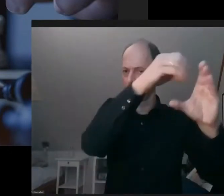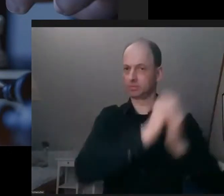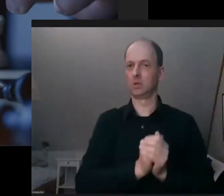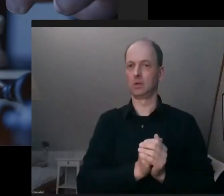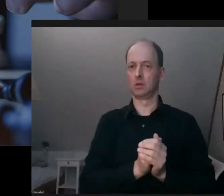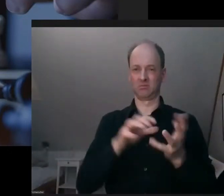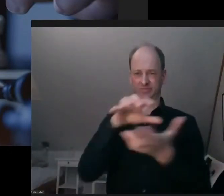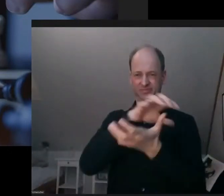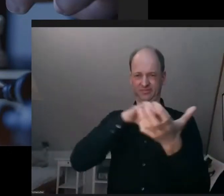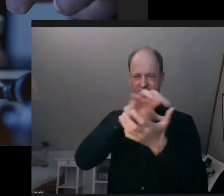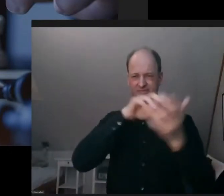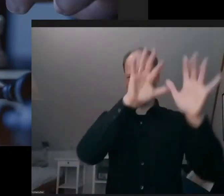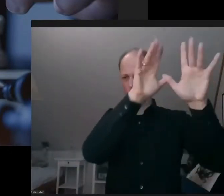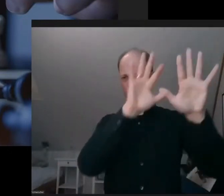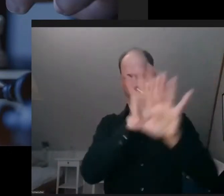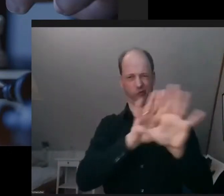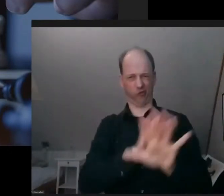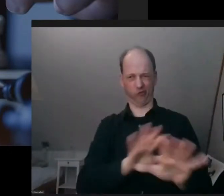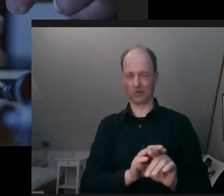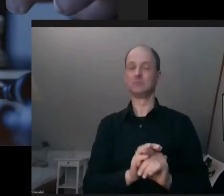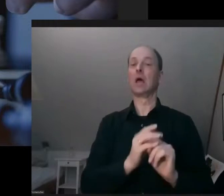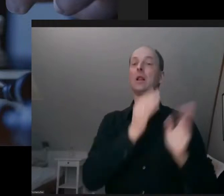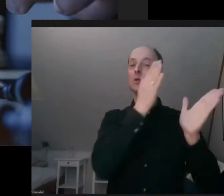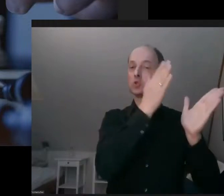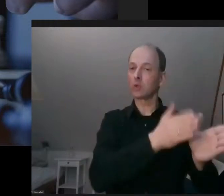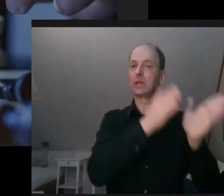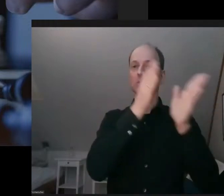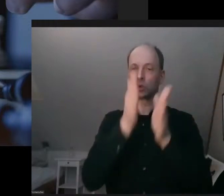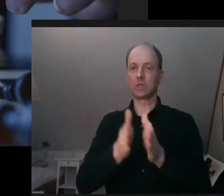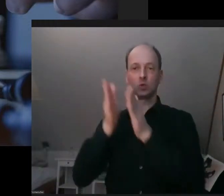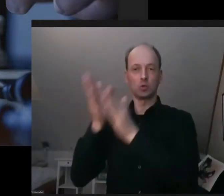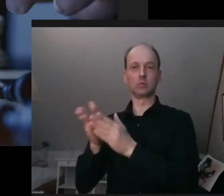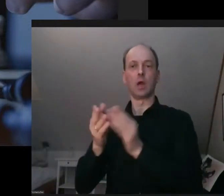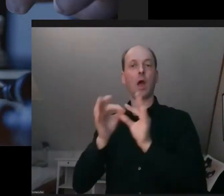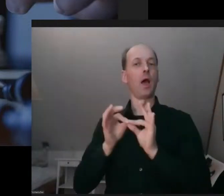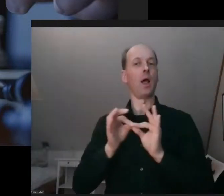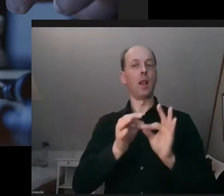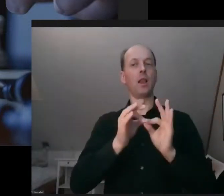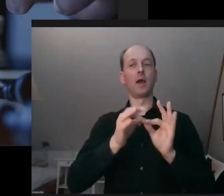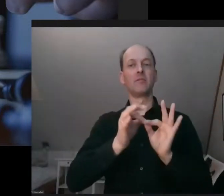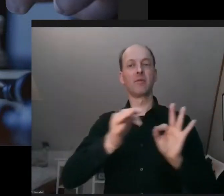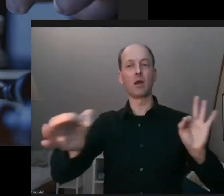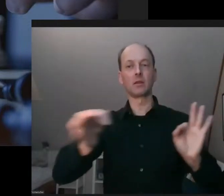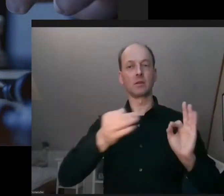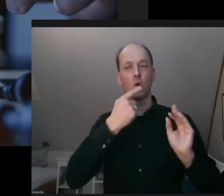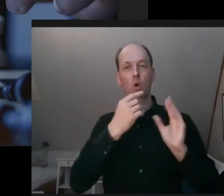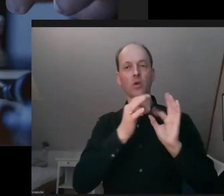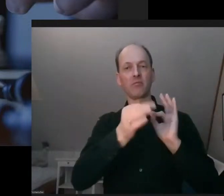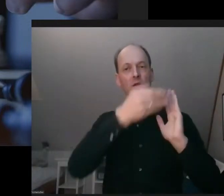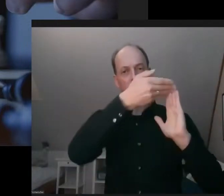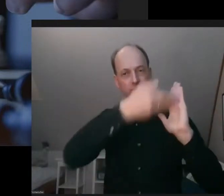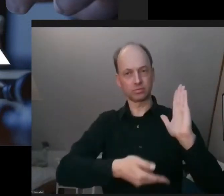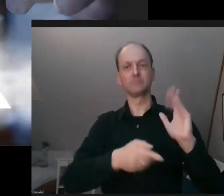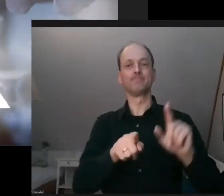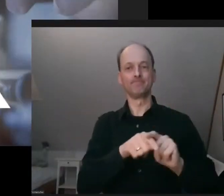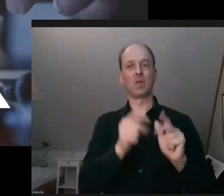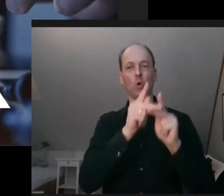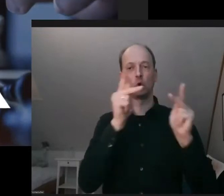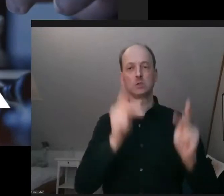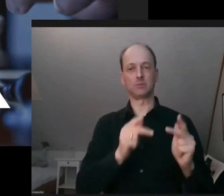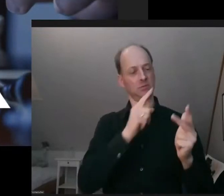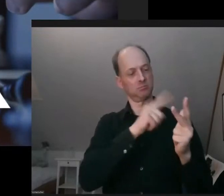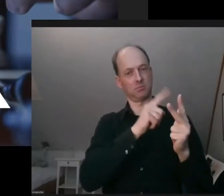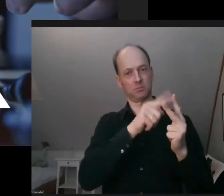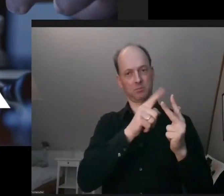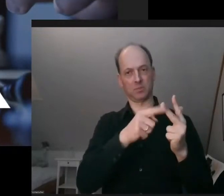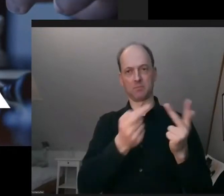to structure it a little bit, and they build up this guideline, which is you can work very, very well in order to